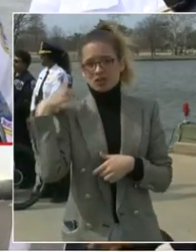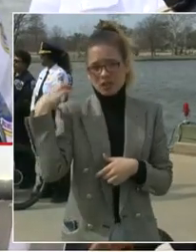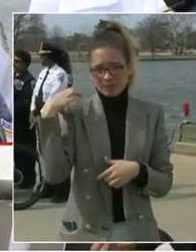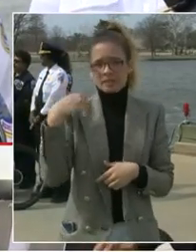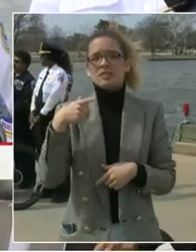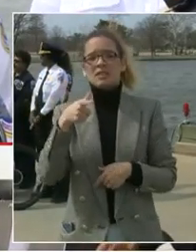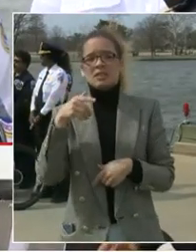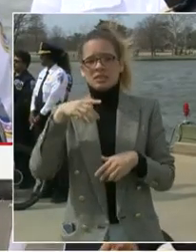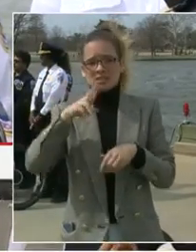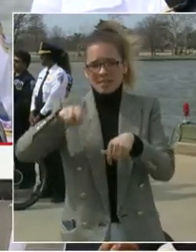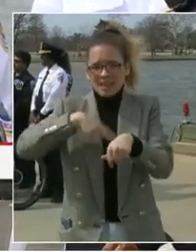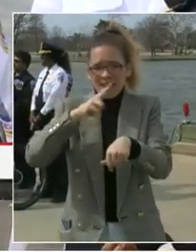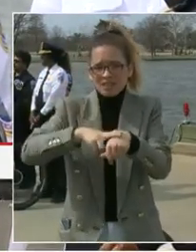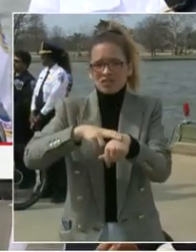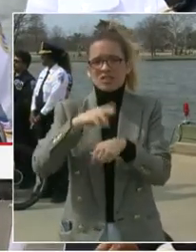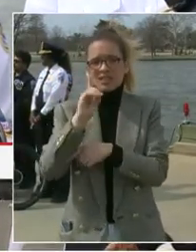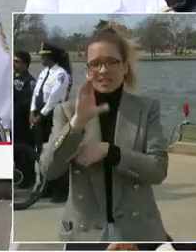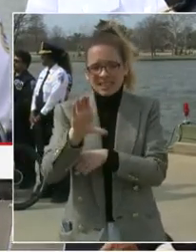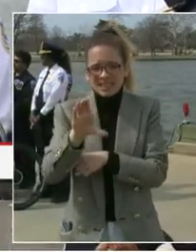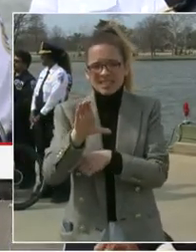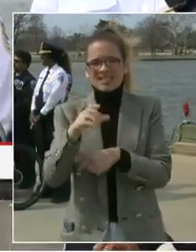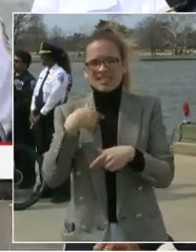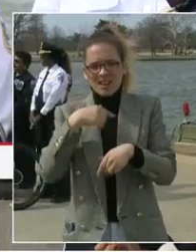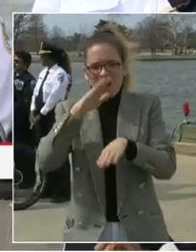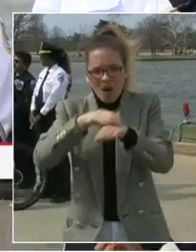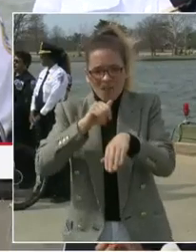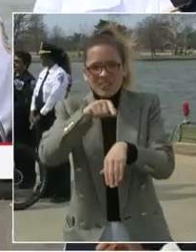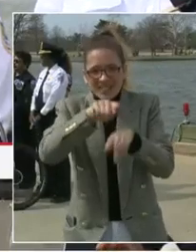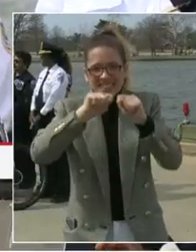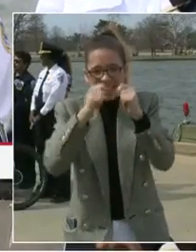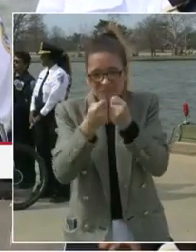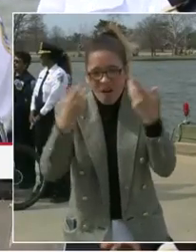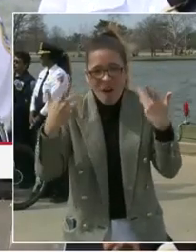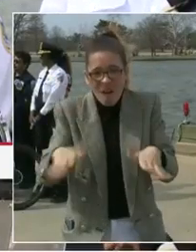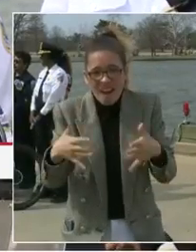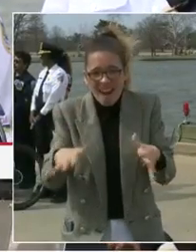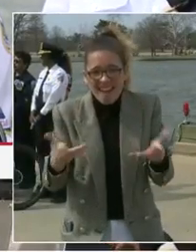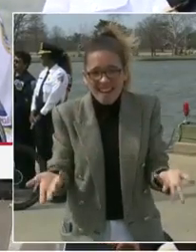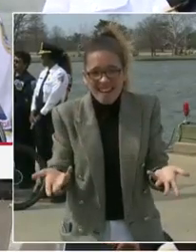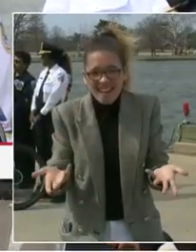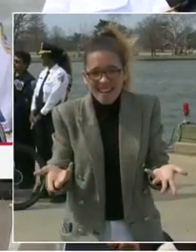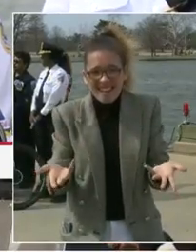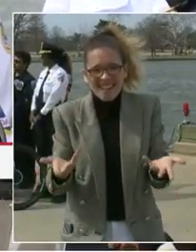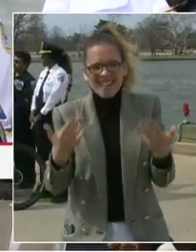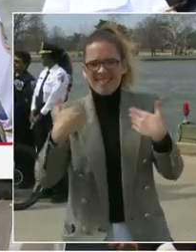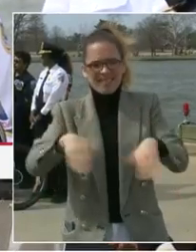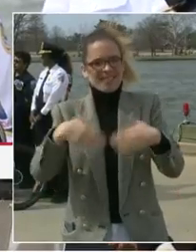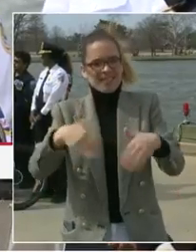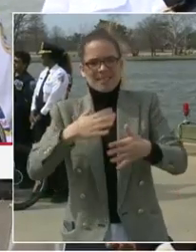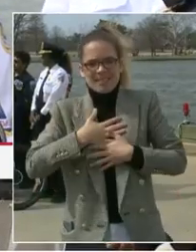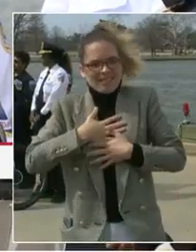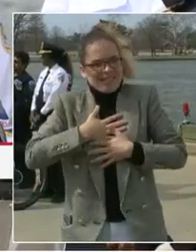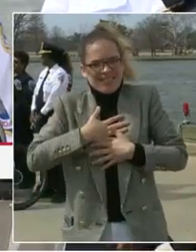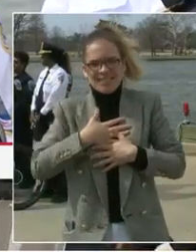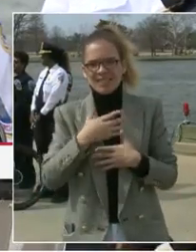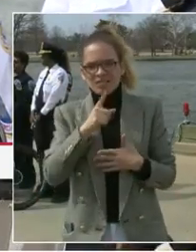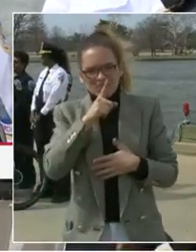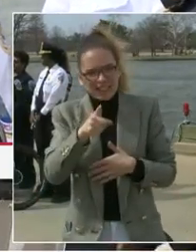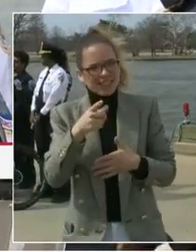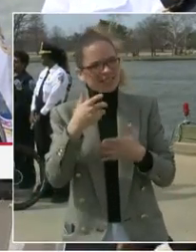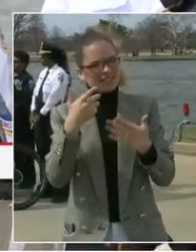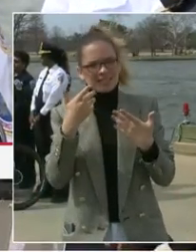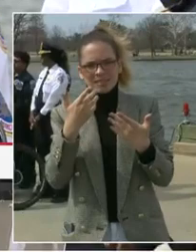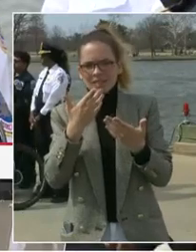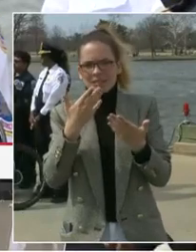team, trusted to interact with the council, residents, mayors, federal partners, and so many more on her behalf in the agency. That could not have